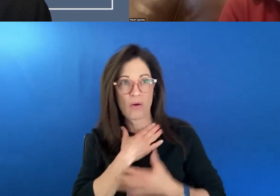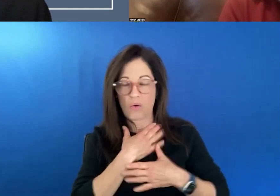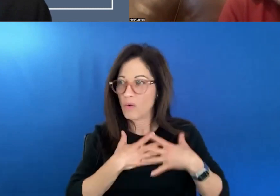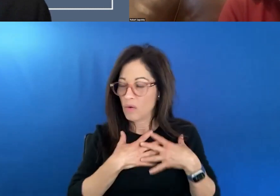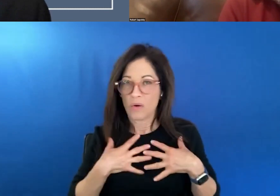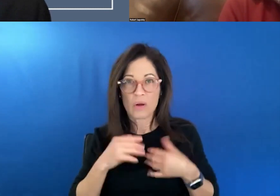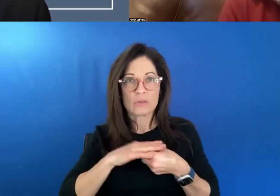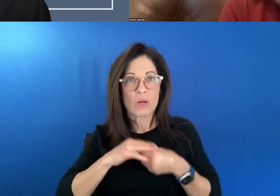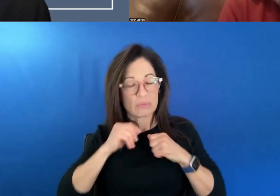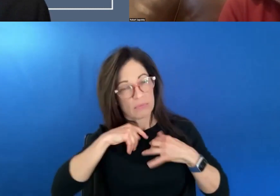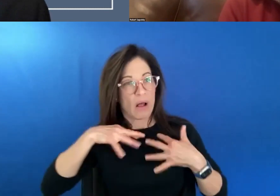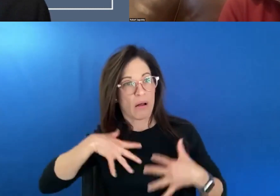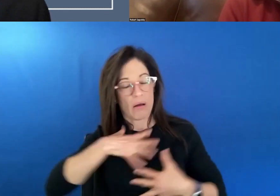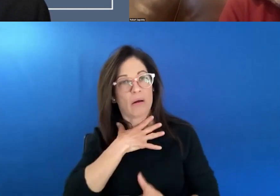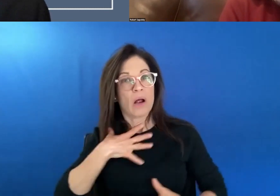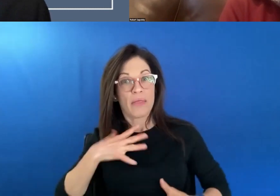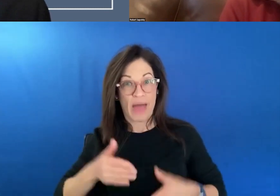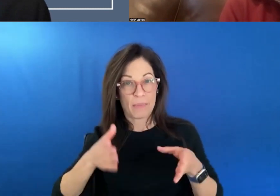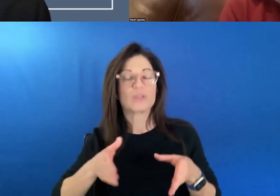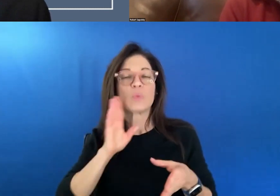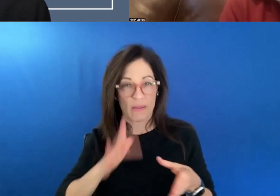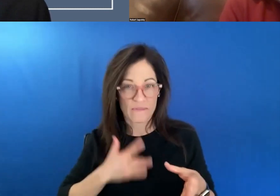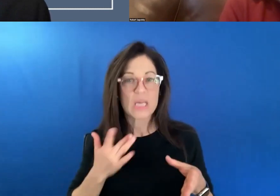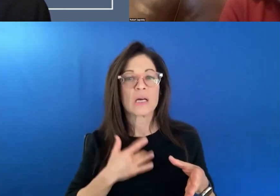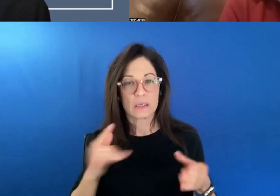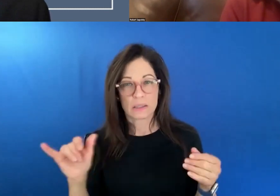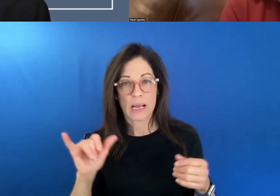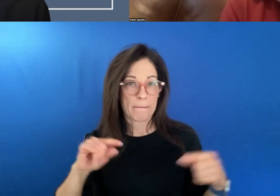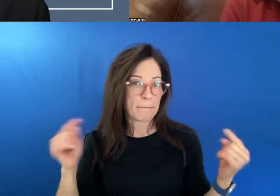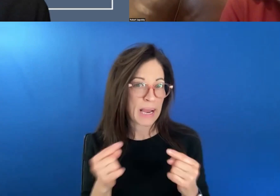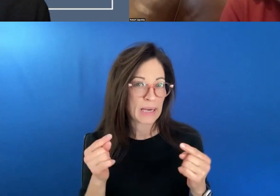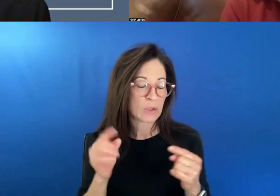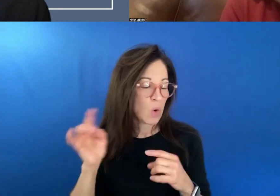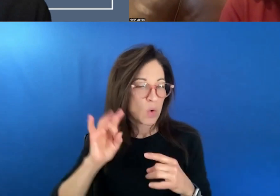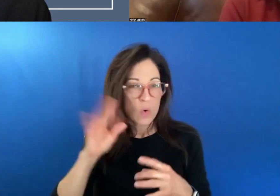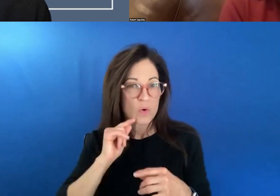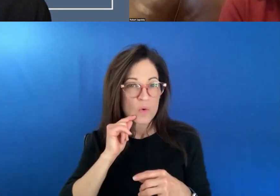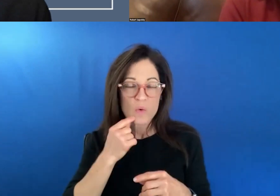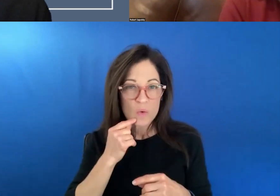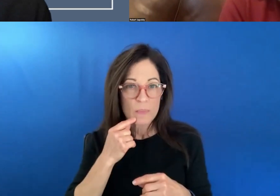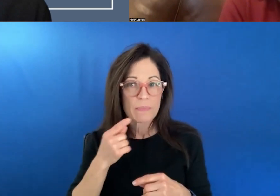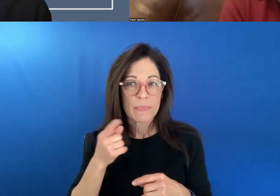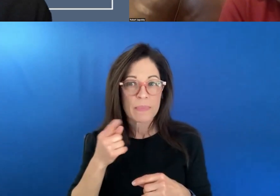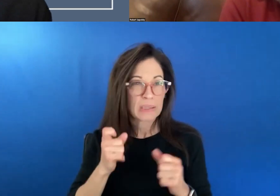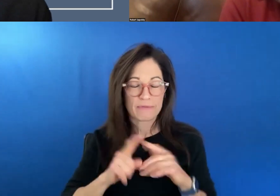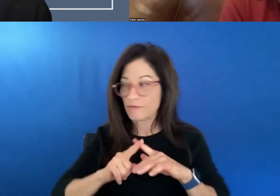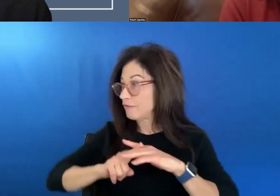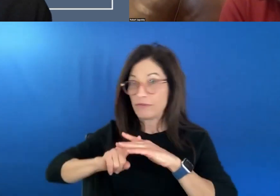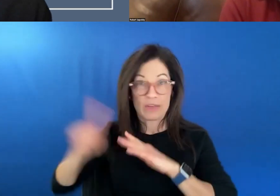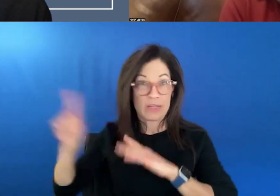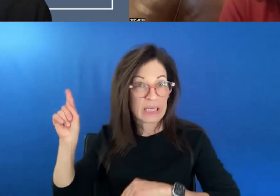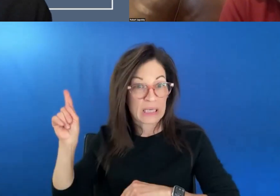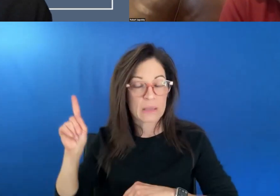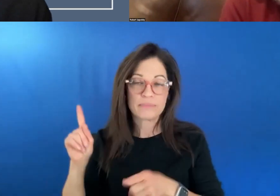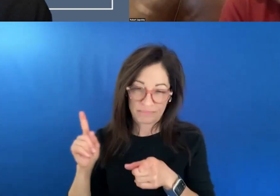hormones, that's someone who is going to feel the pain so sharply and acutely that they've got to flee from it. That's